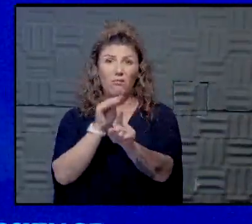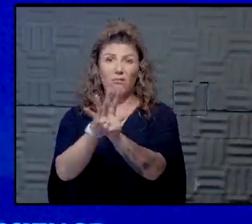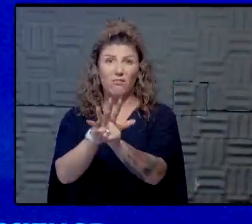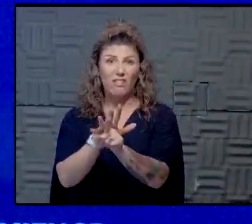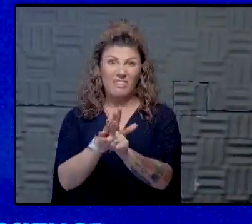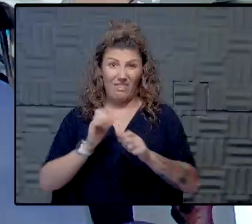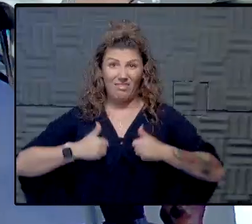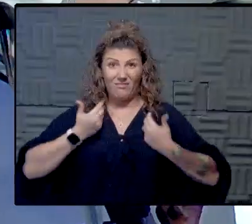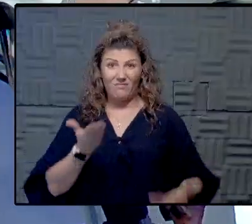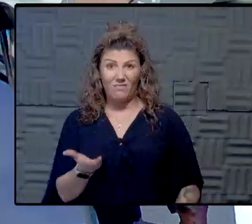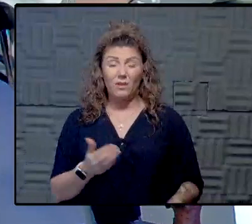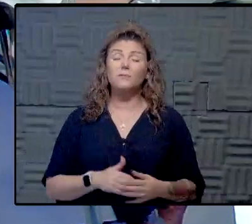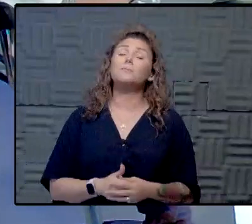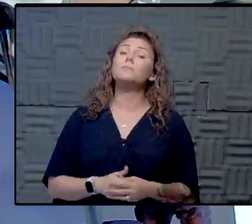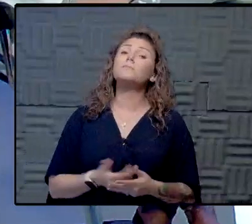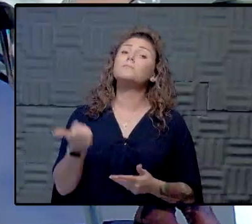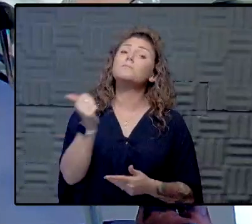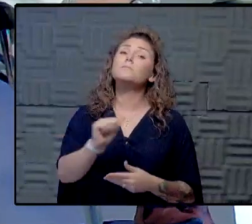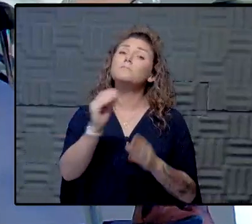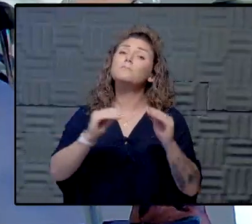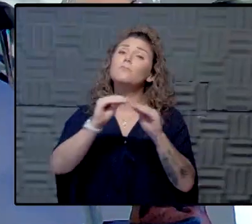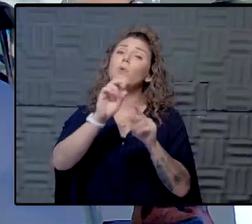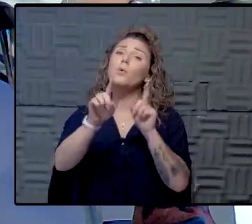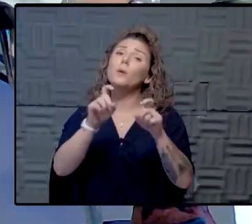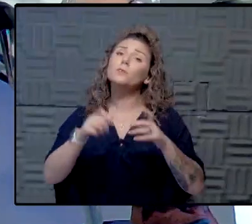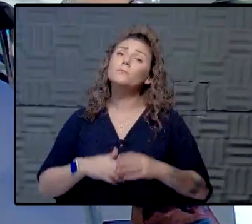well. Any other questions?